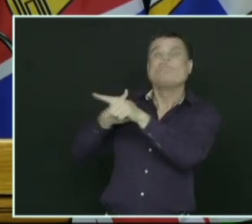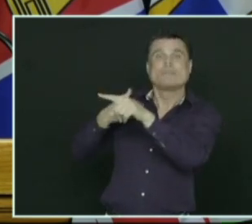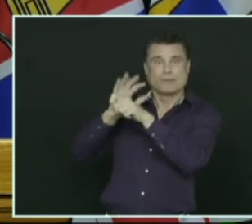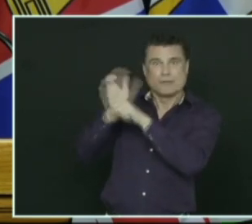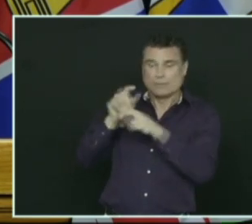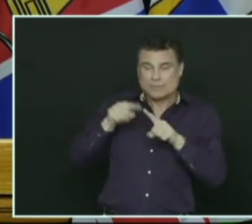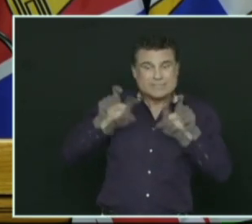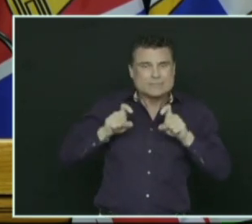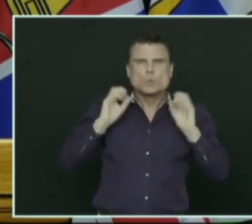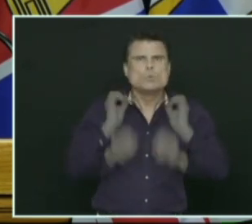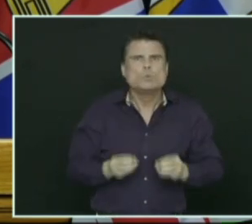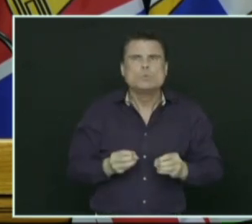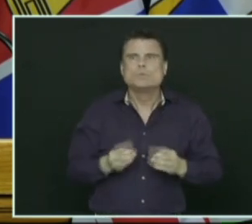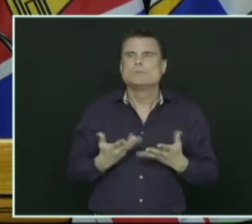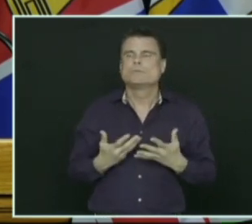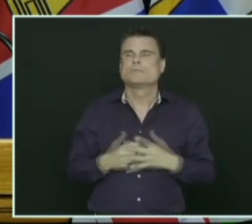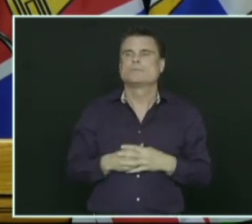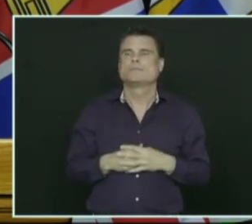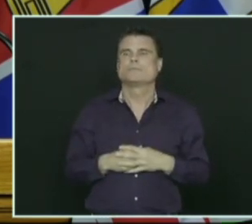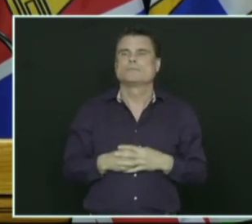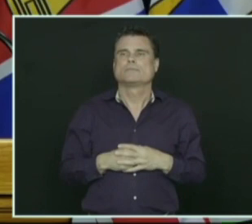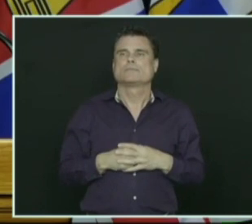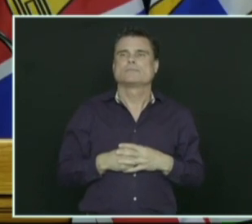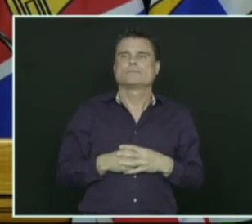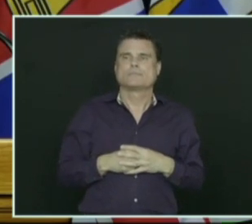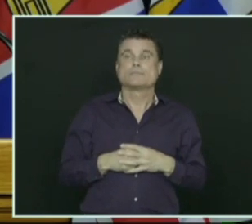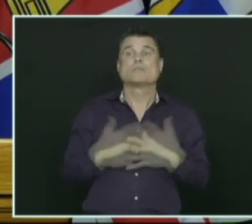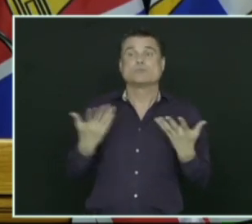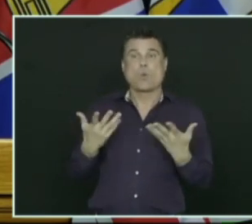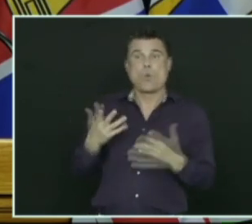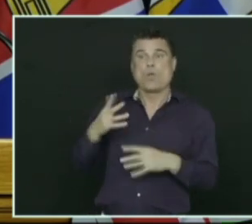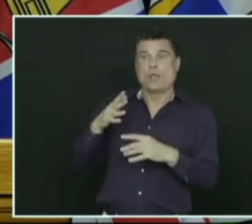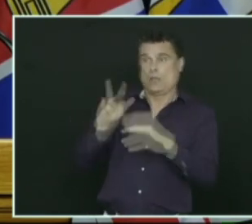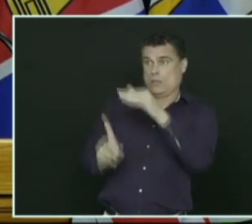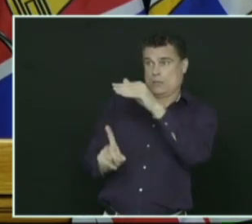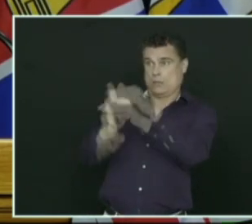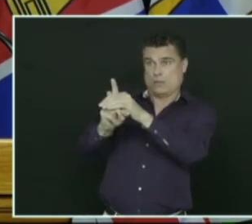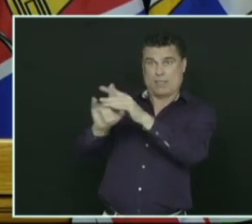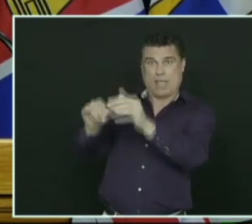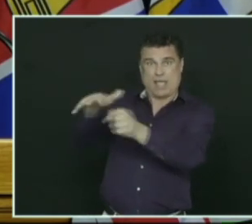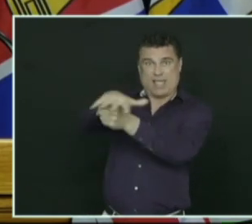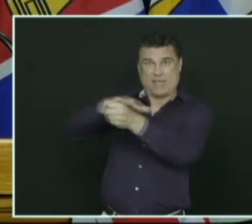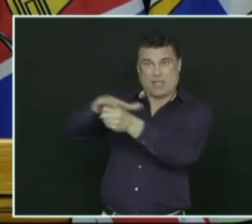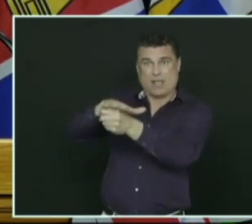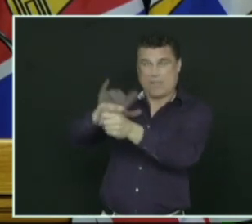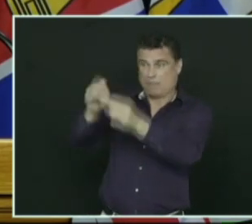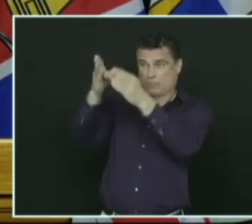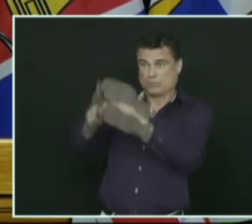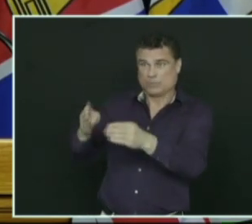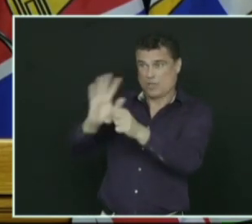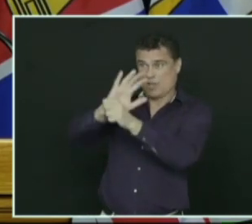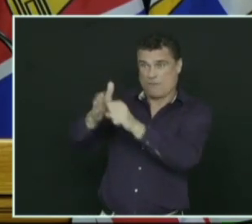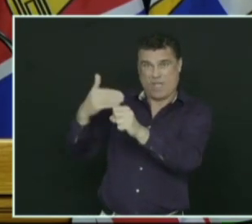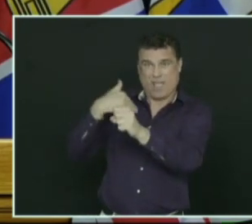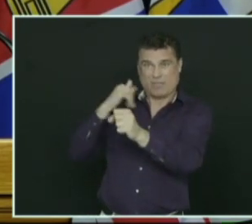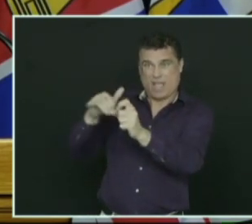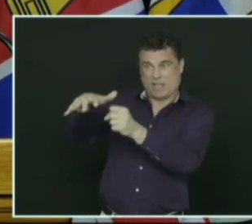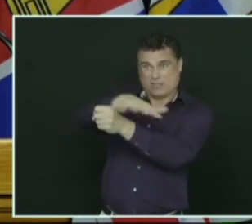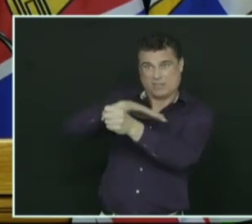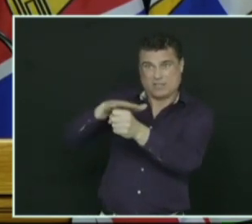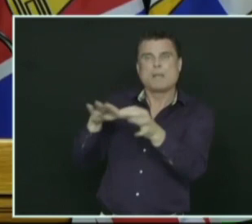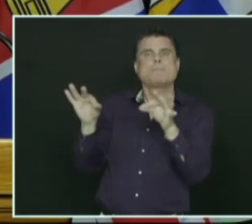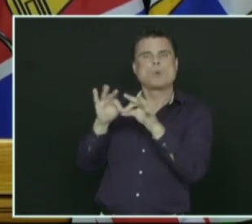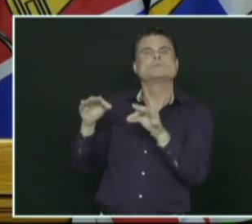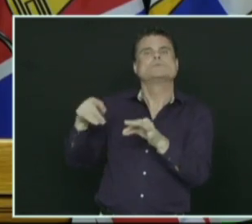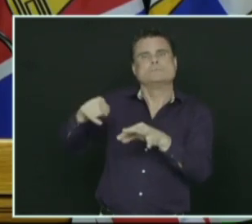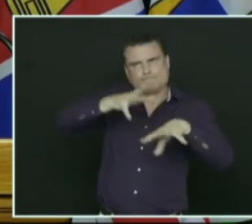lifted first when that happens? Yeah, I don't have those answers for you yet. Just to say, there's a whole variety of